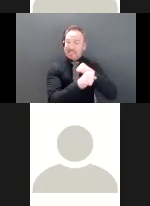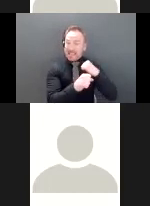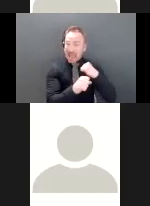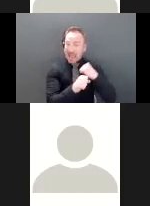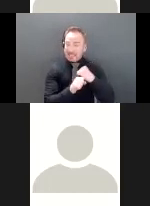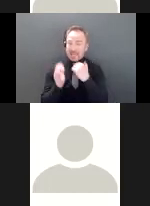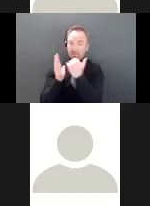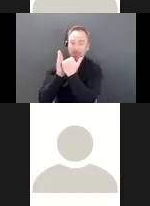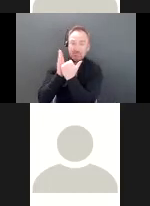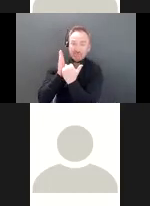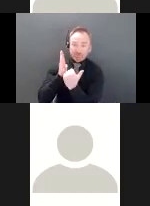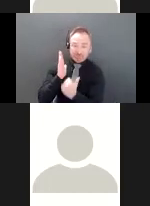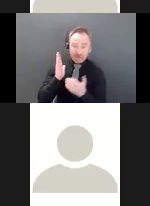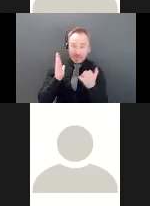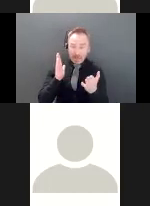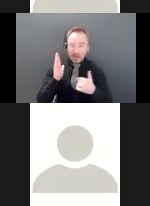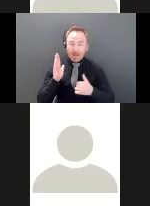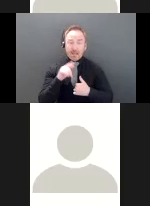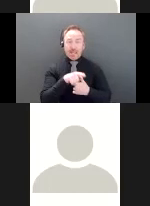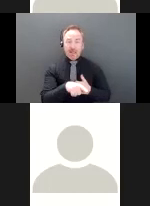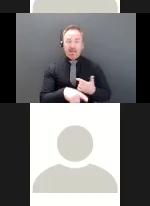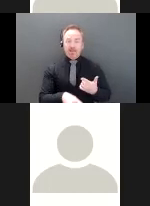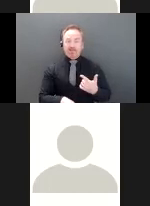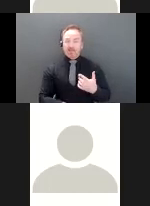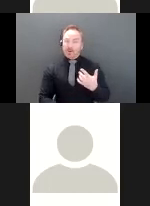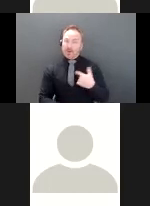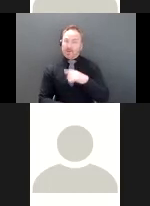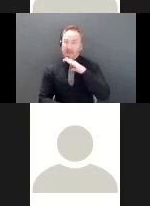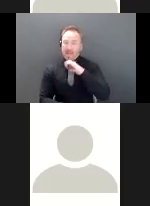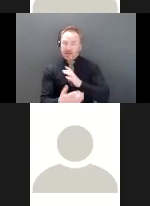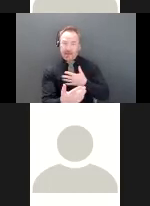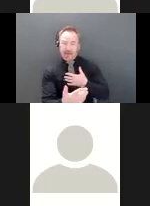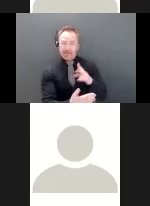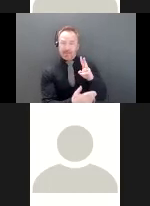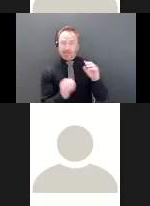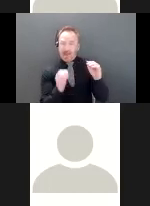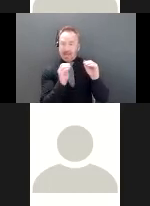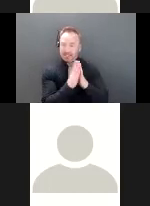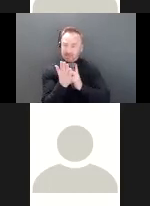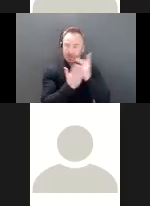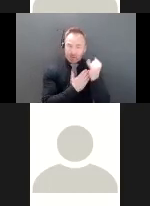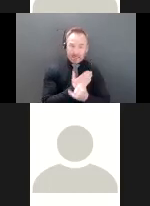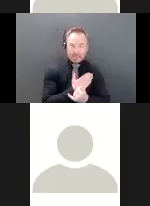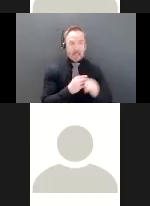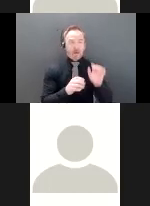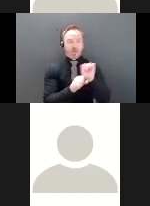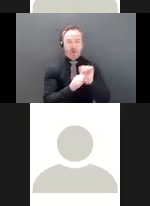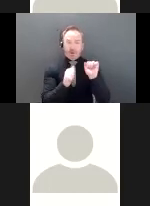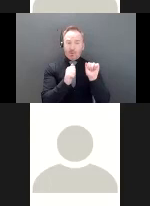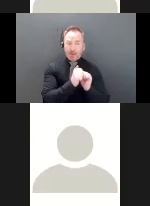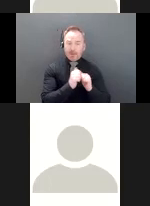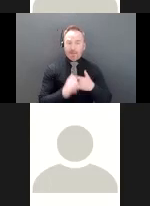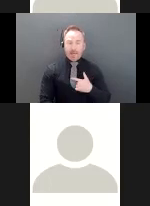here, they are from the Aging Without Violence project. We worked with Leger Ontario, and we created